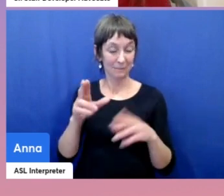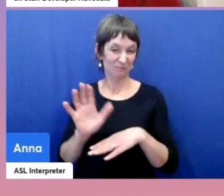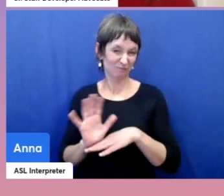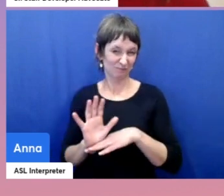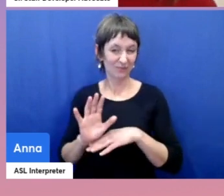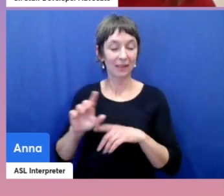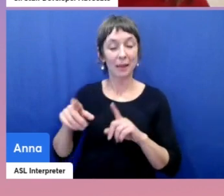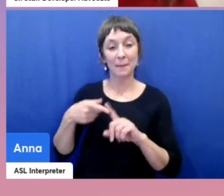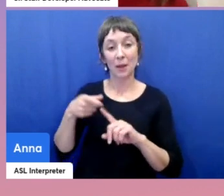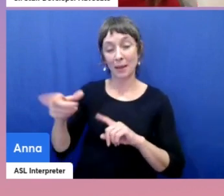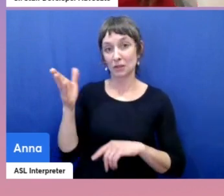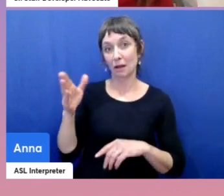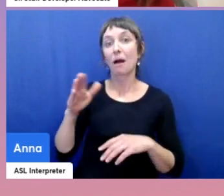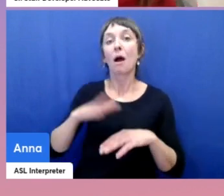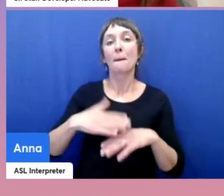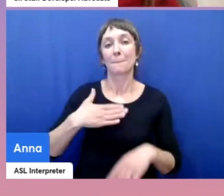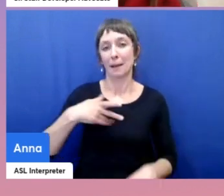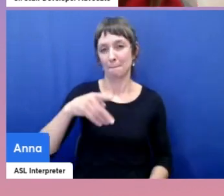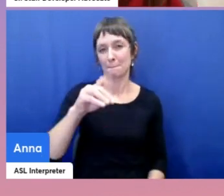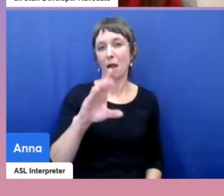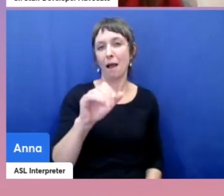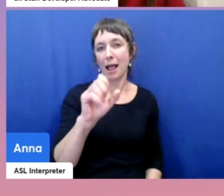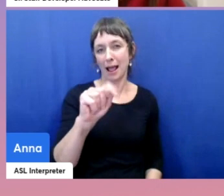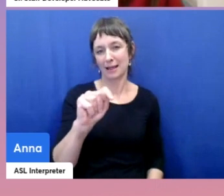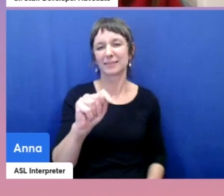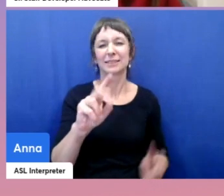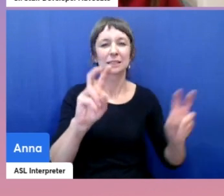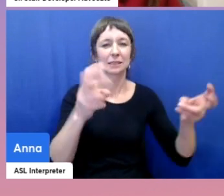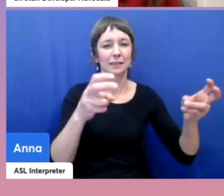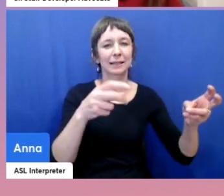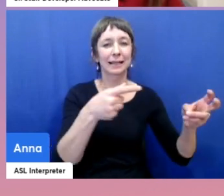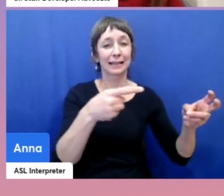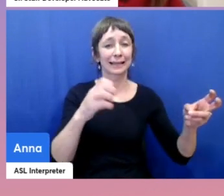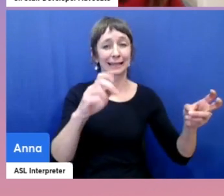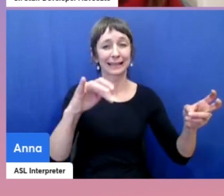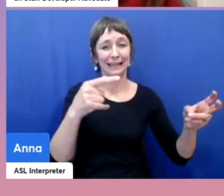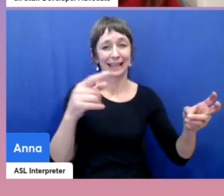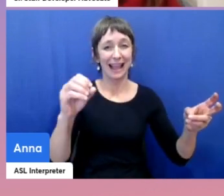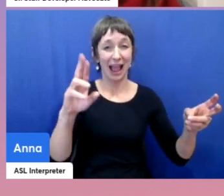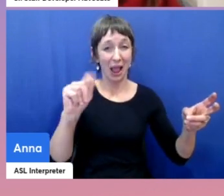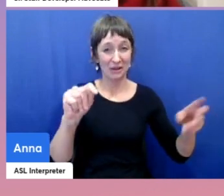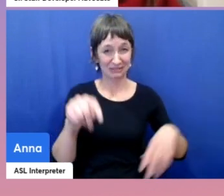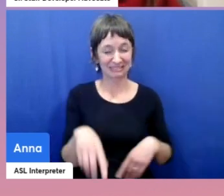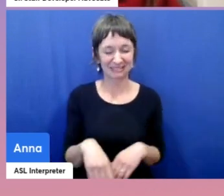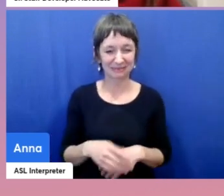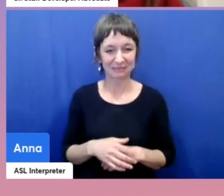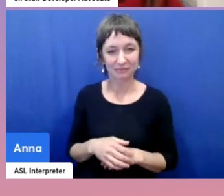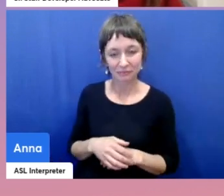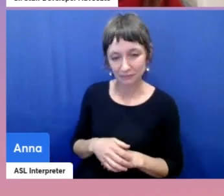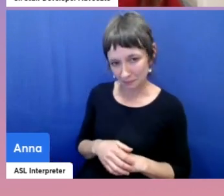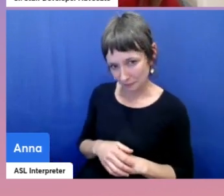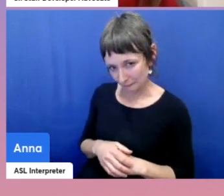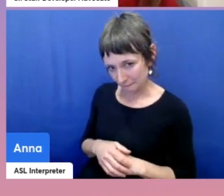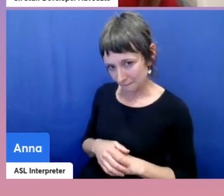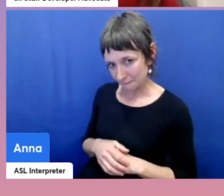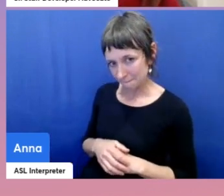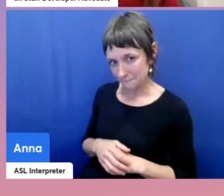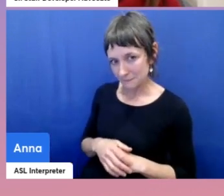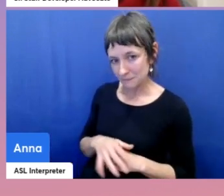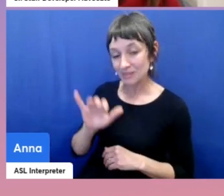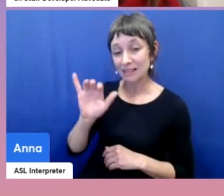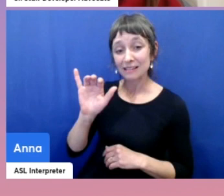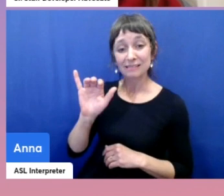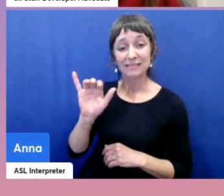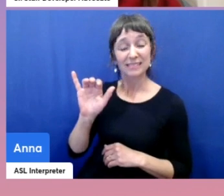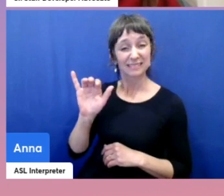Hashinetes on my podcast, Geeking Out. So now you have one reason to check out my podcast. Here you go. The Hashinetes talk, because that was the